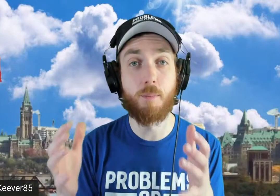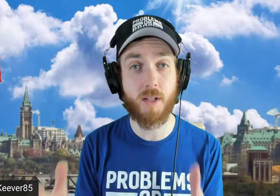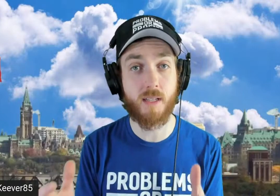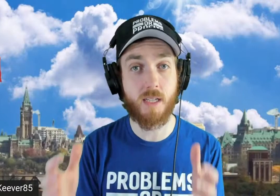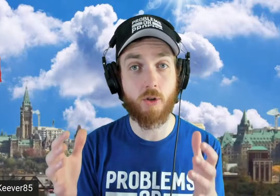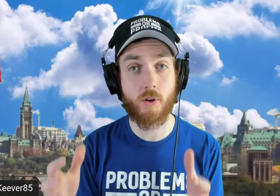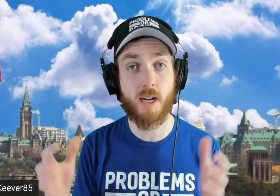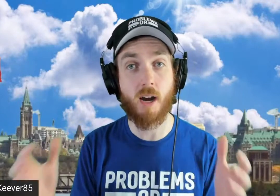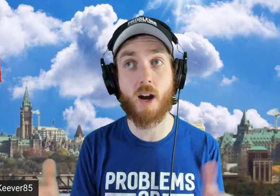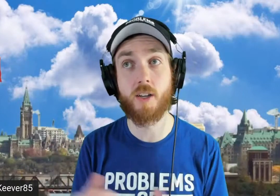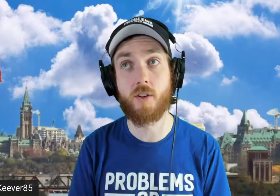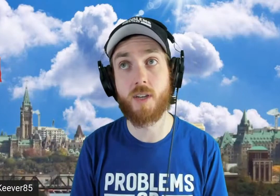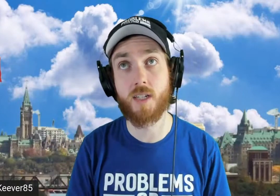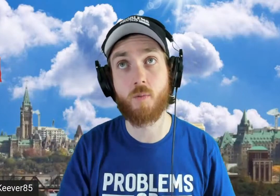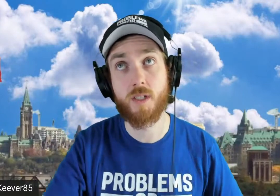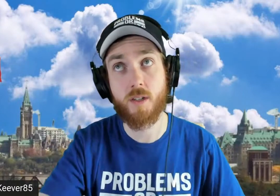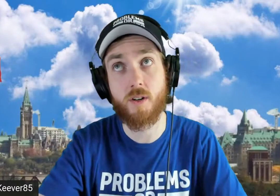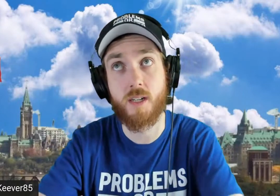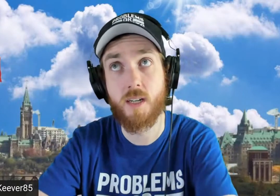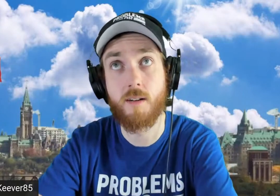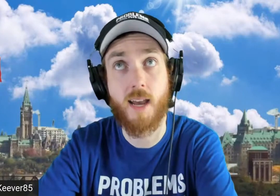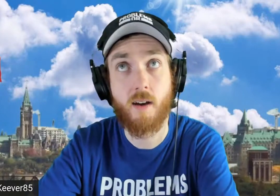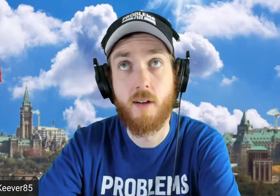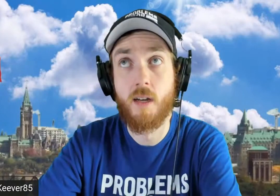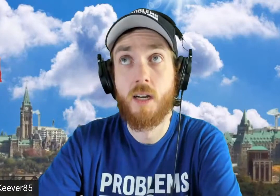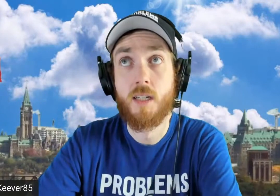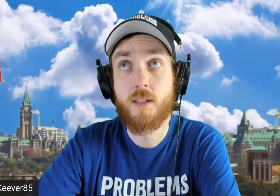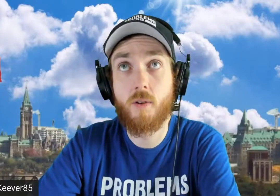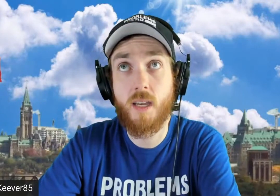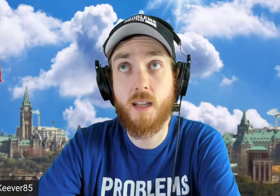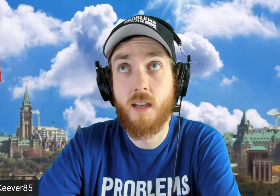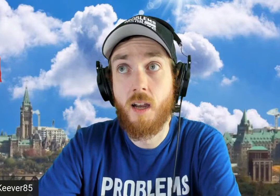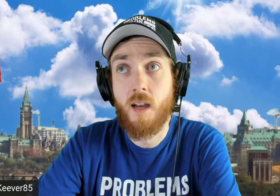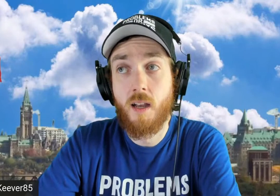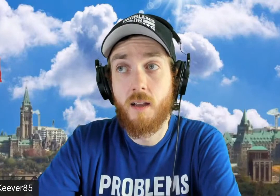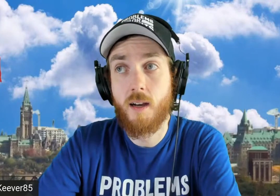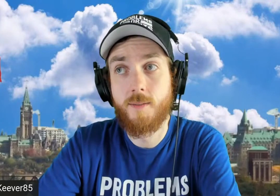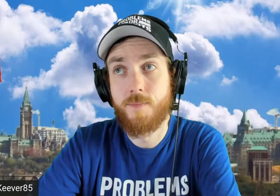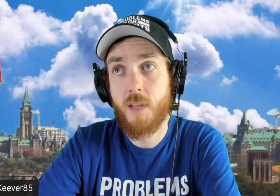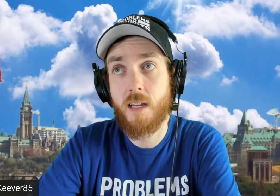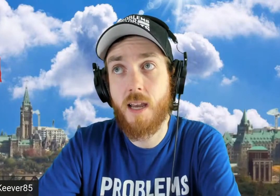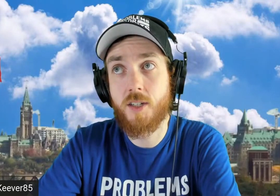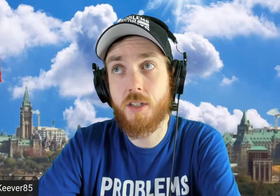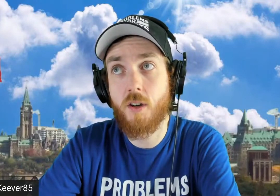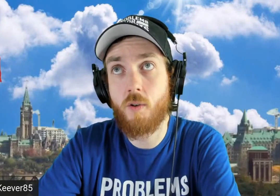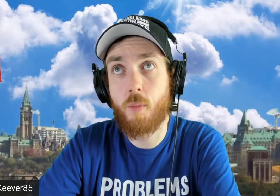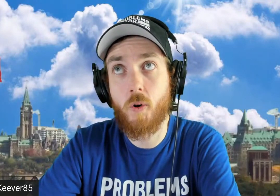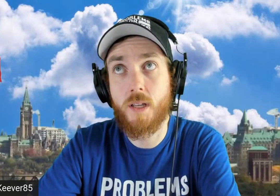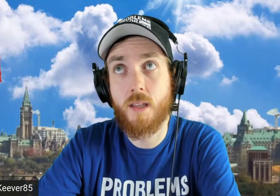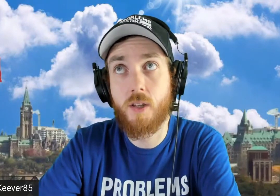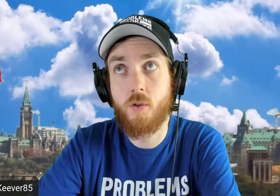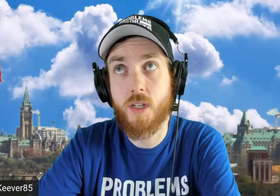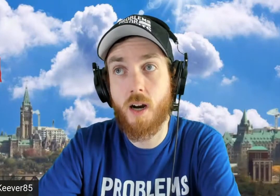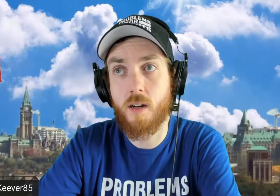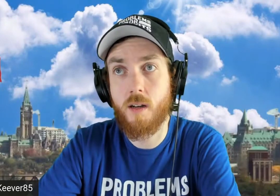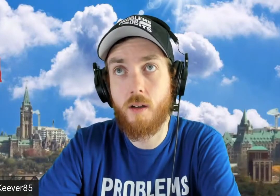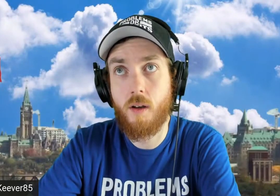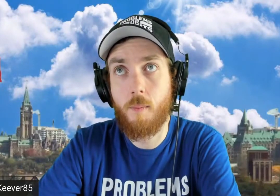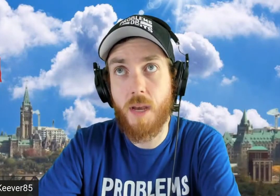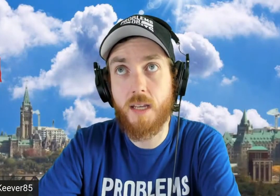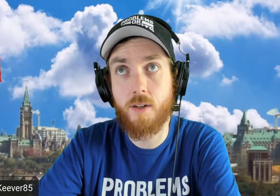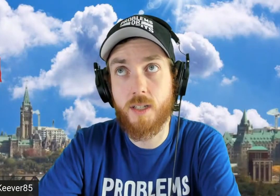the ability to try and argue against what's occurring here now. So again, it's just so important that you